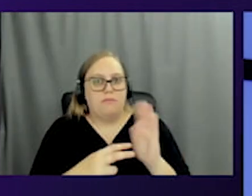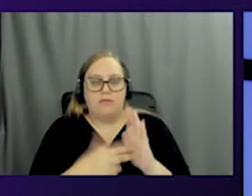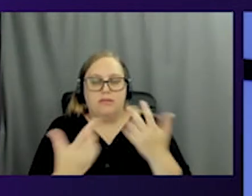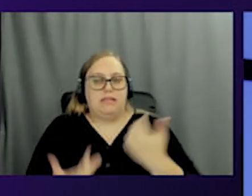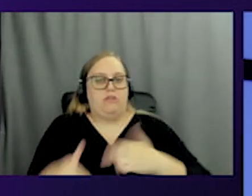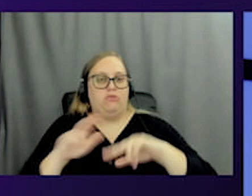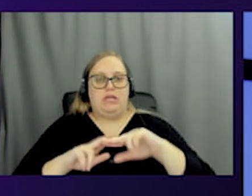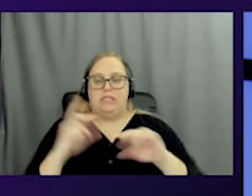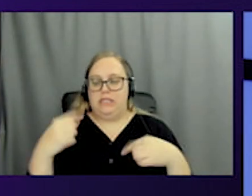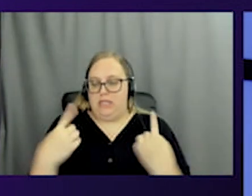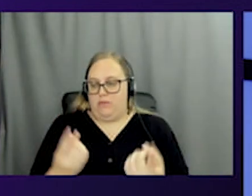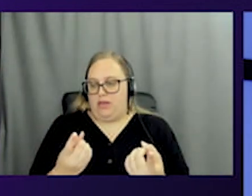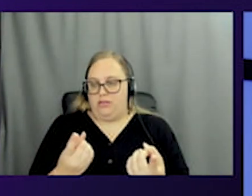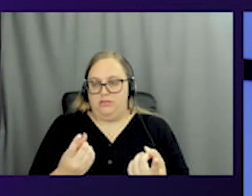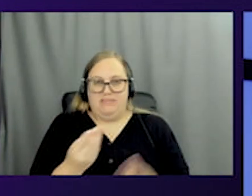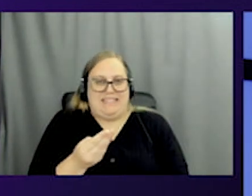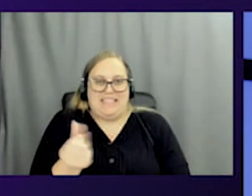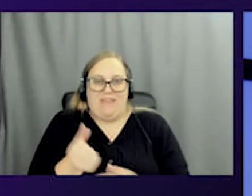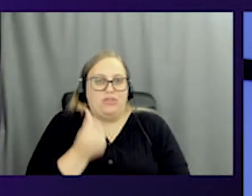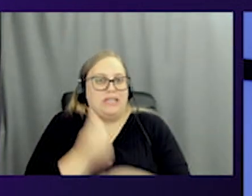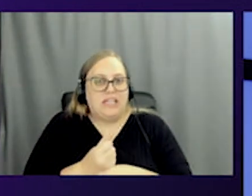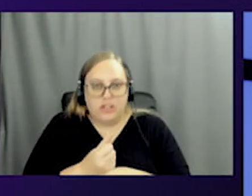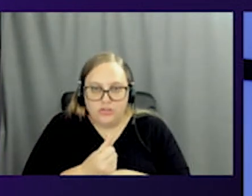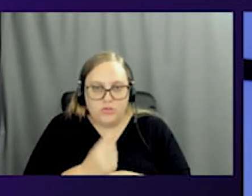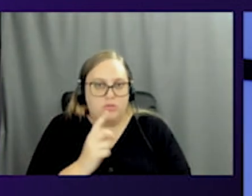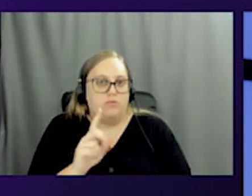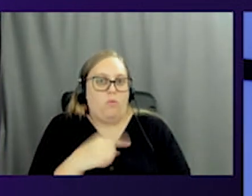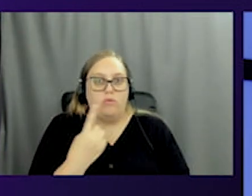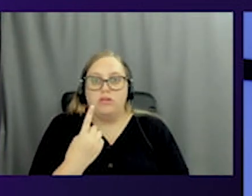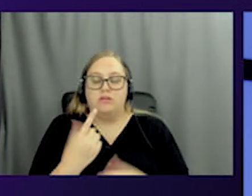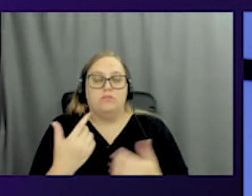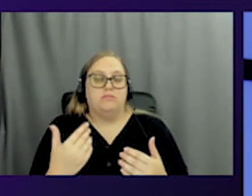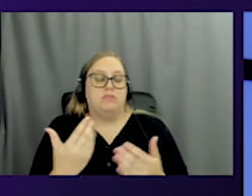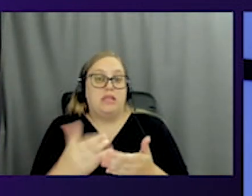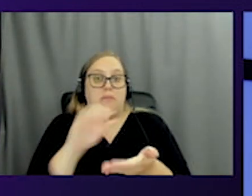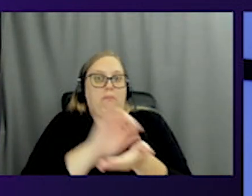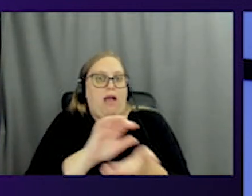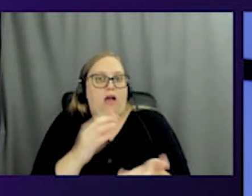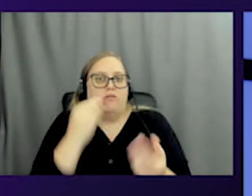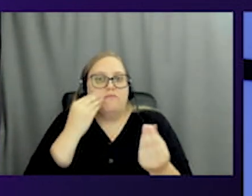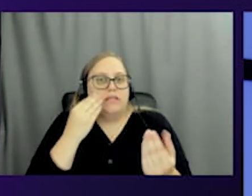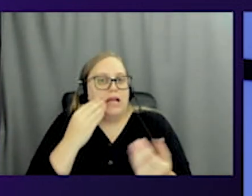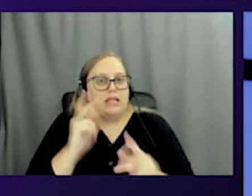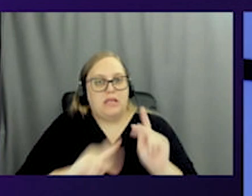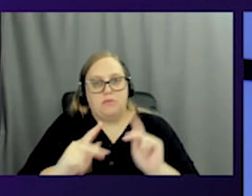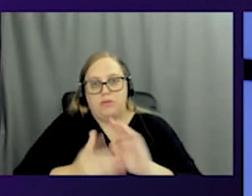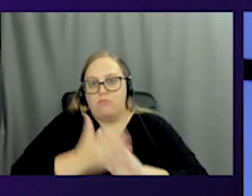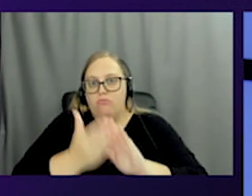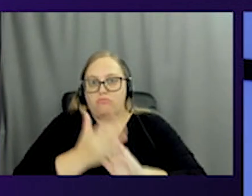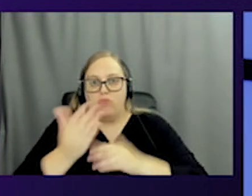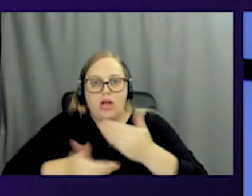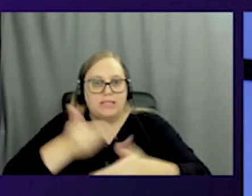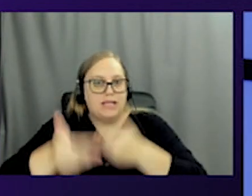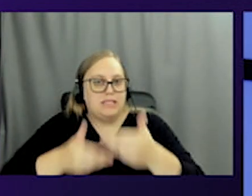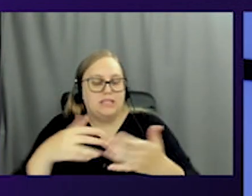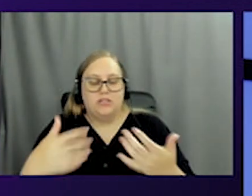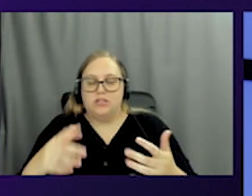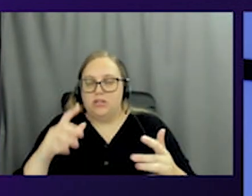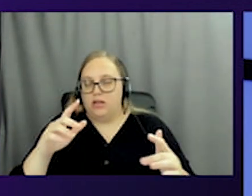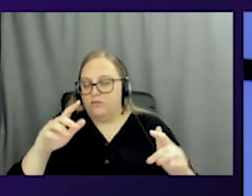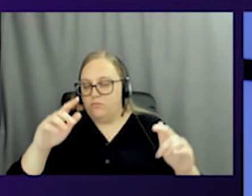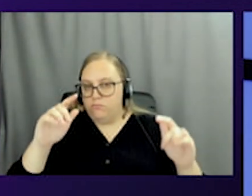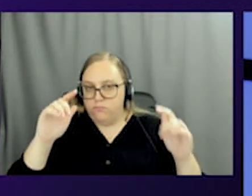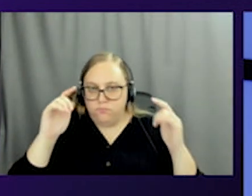last several years alone, you know, the amount of data that people are processing, Fei, is tremendous here, right? Exactly. It's just